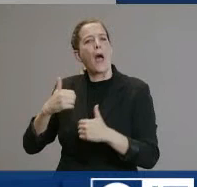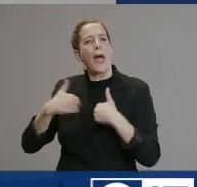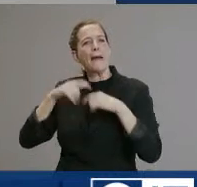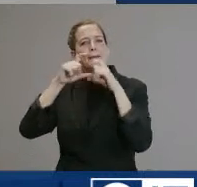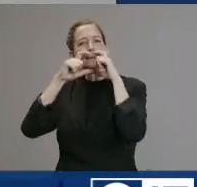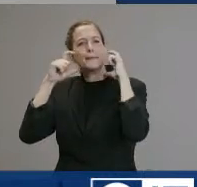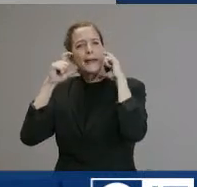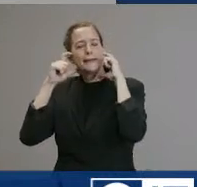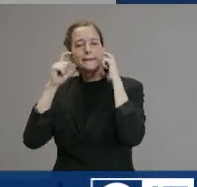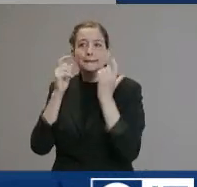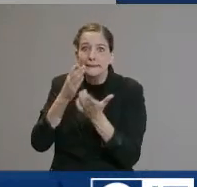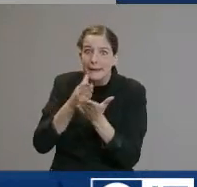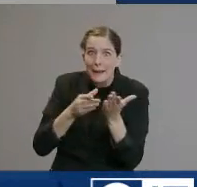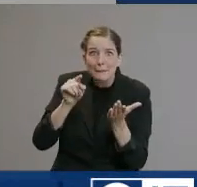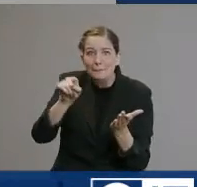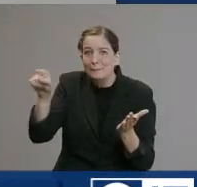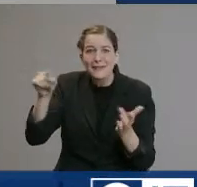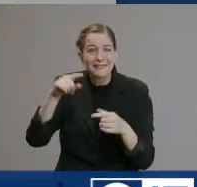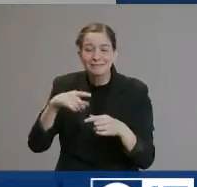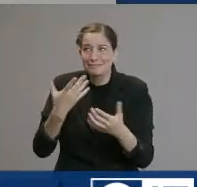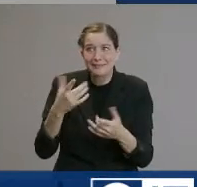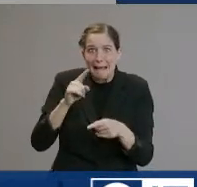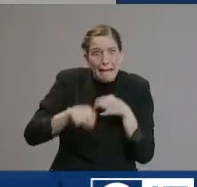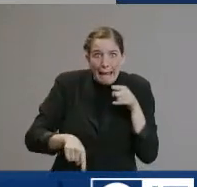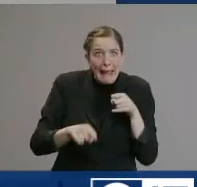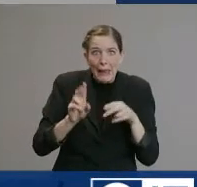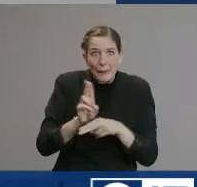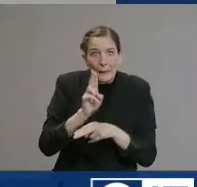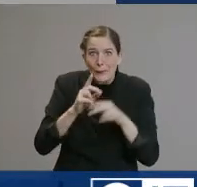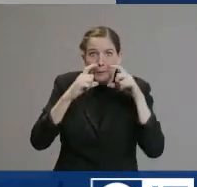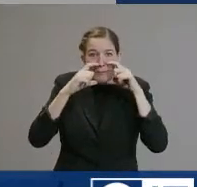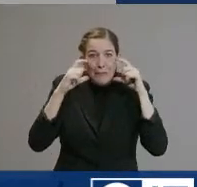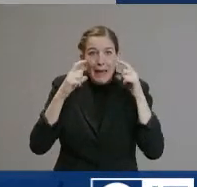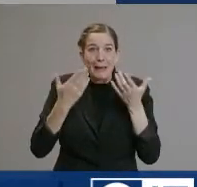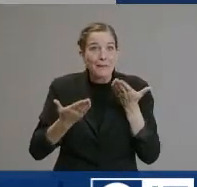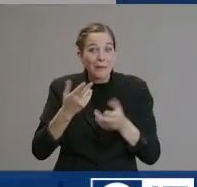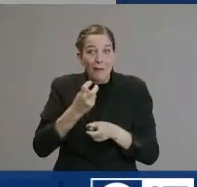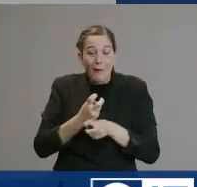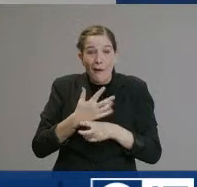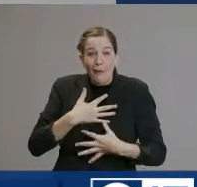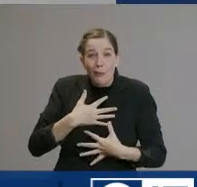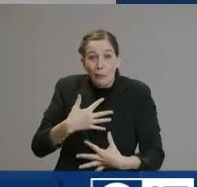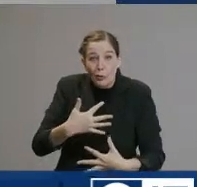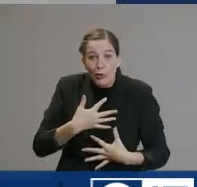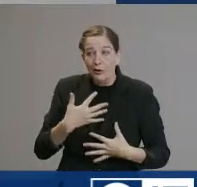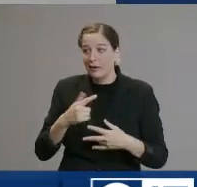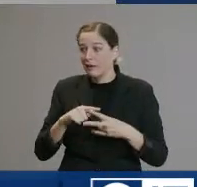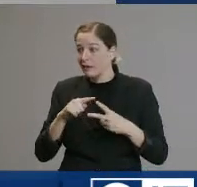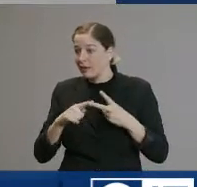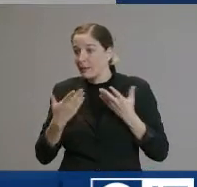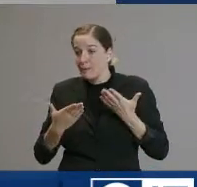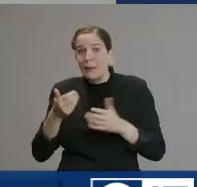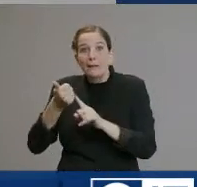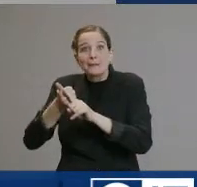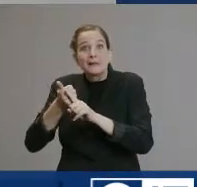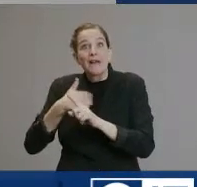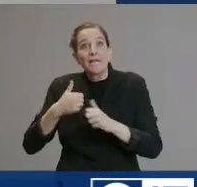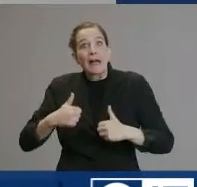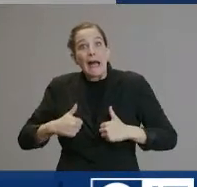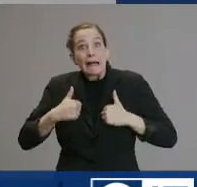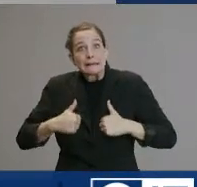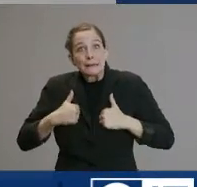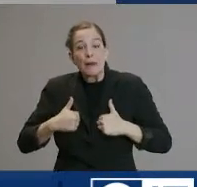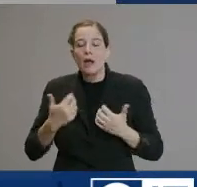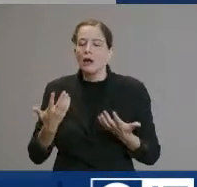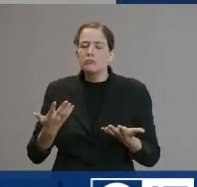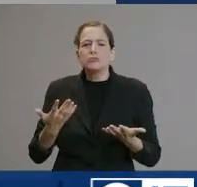for whatever reason, shortness of breath, or they are asthmatic. But we want to do a better job from